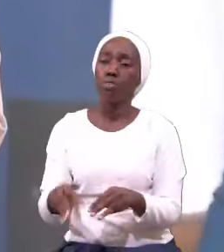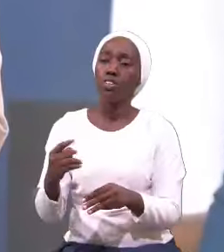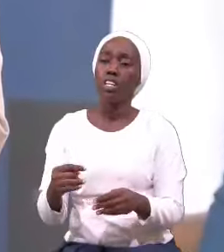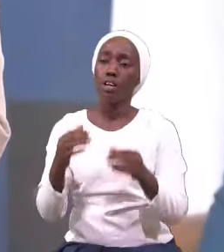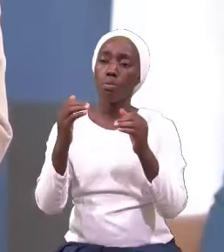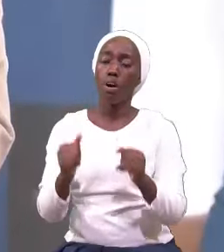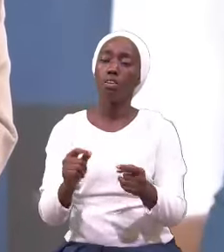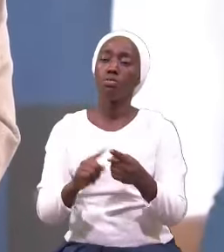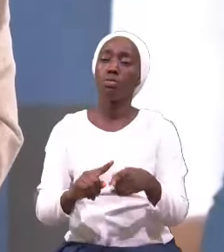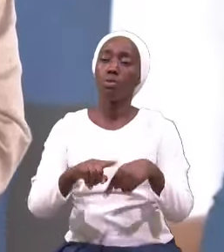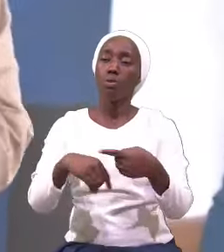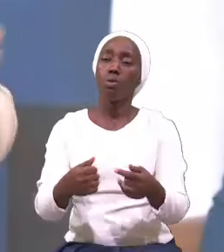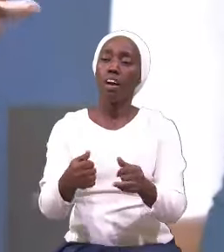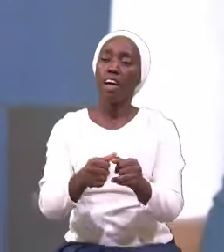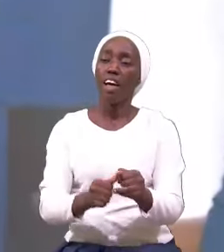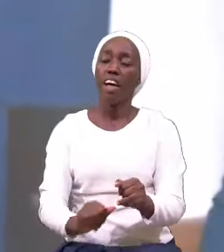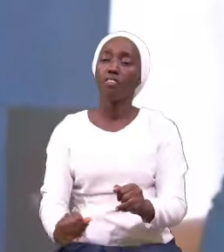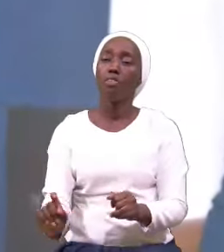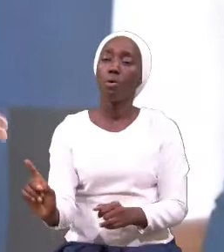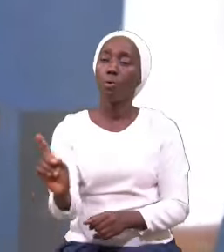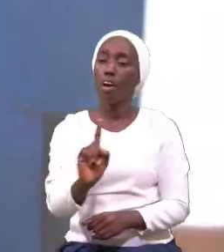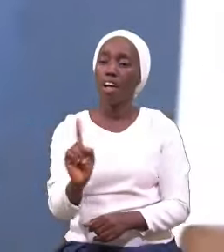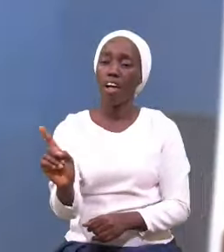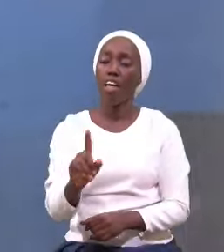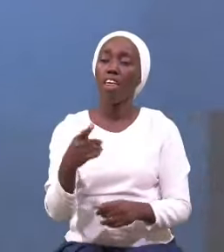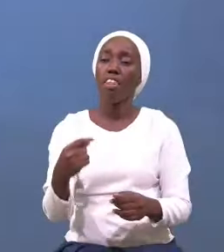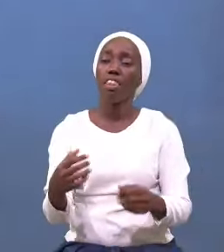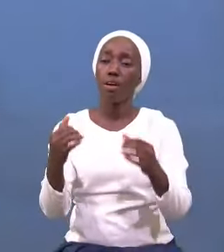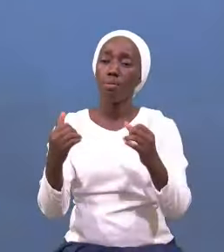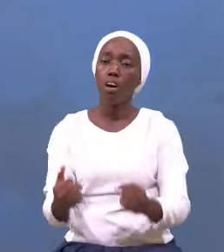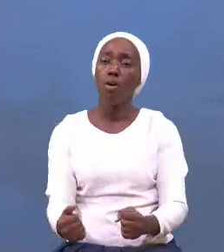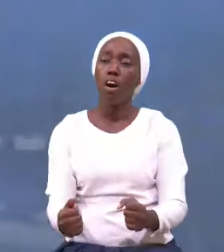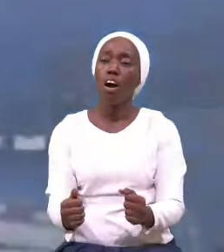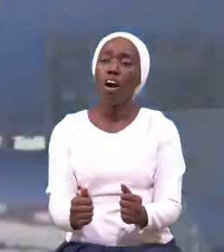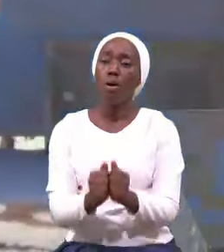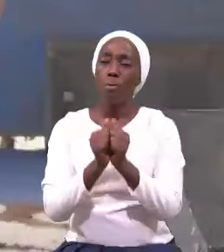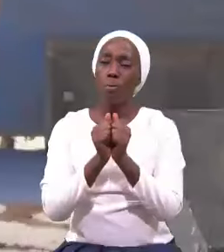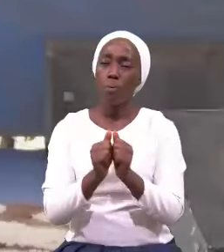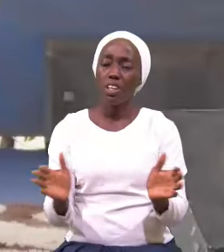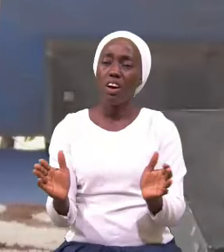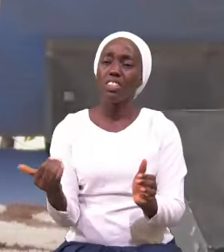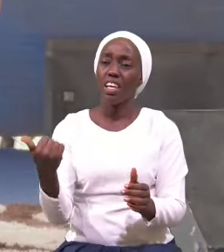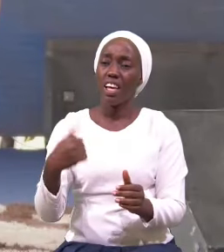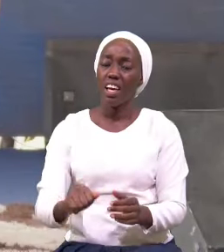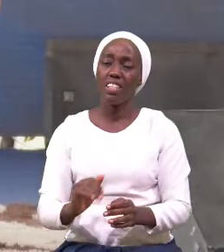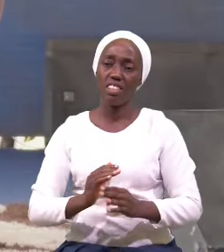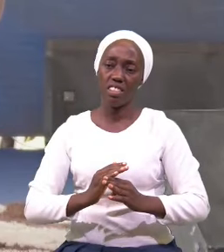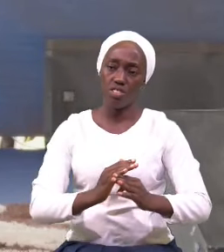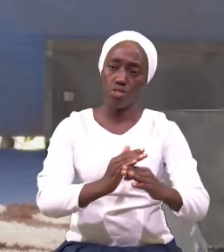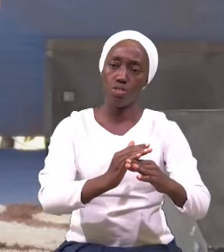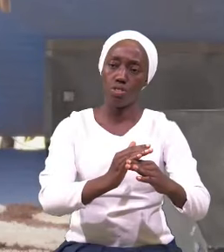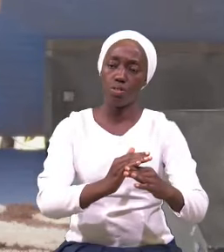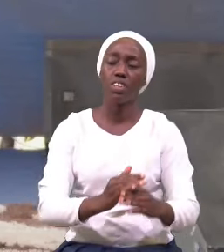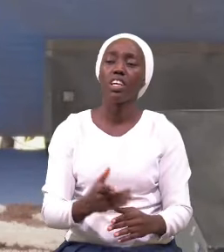go everywhere. The power without any restriction.